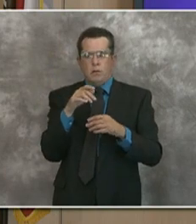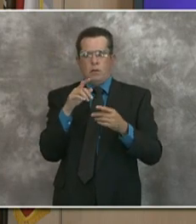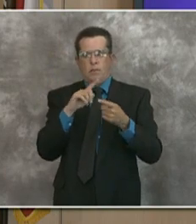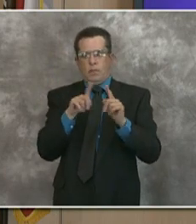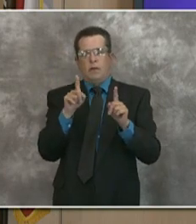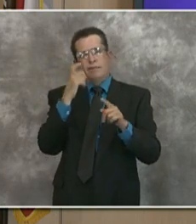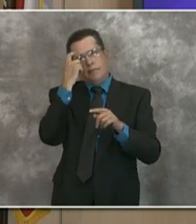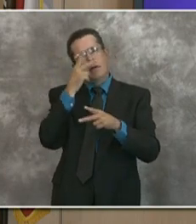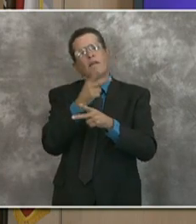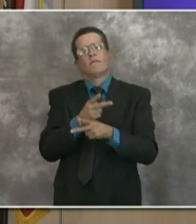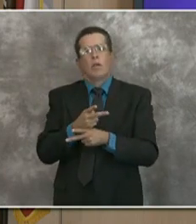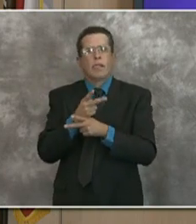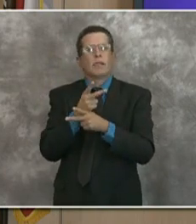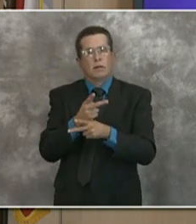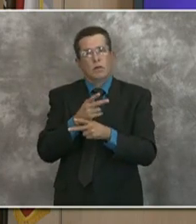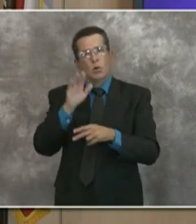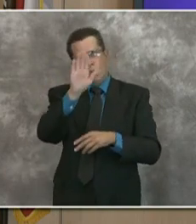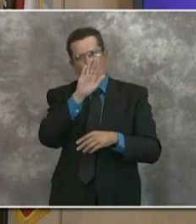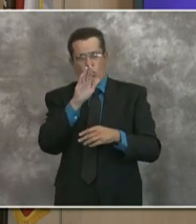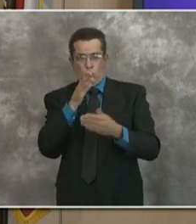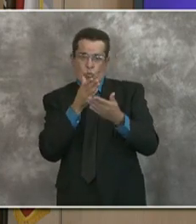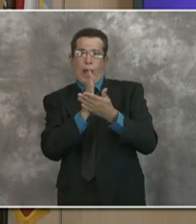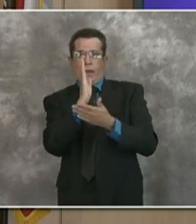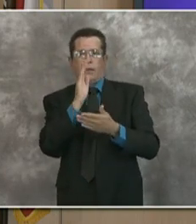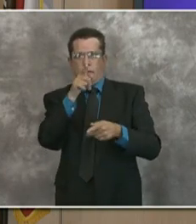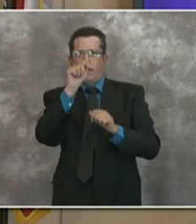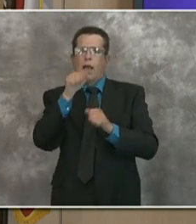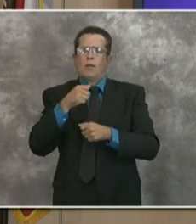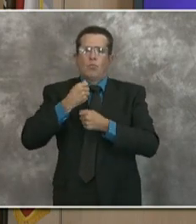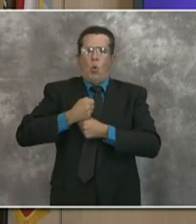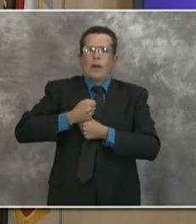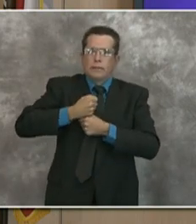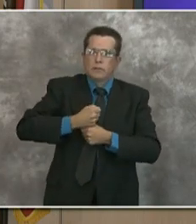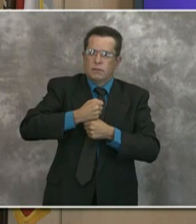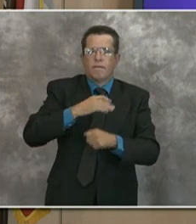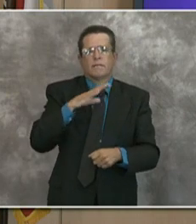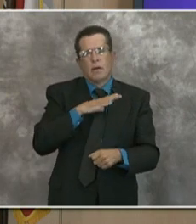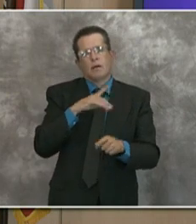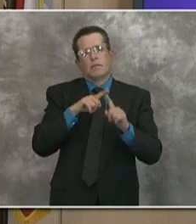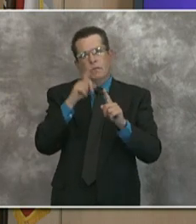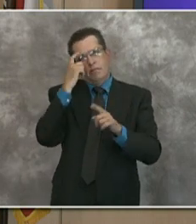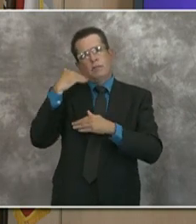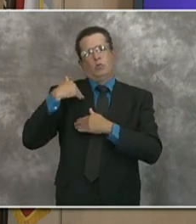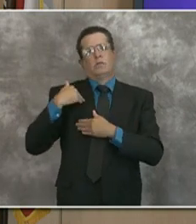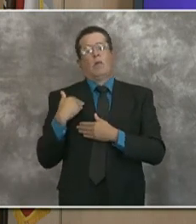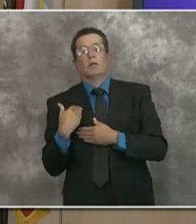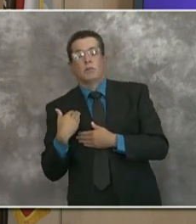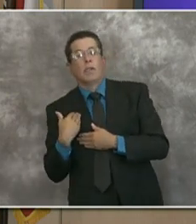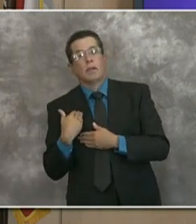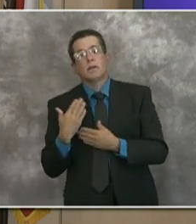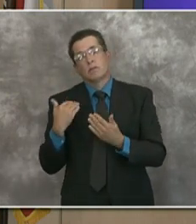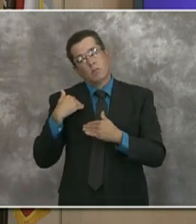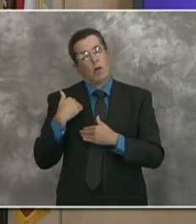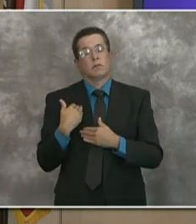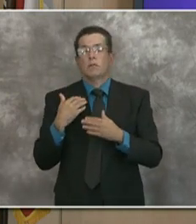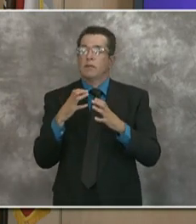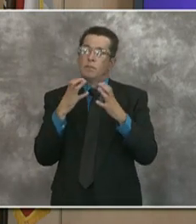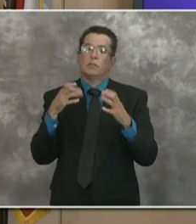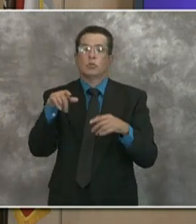as you can. It is your constitutional right to go out and protest, but we encourage you to do it as responsibly as you can.